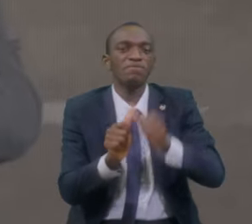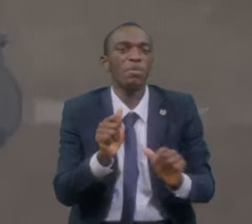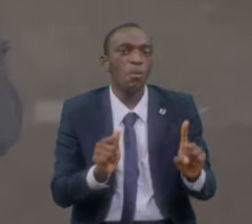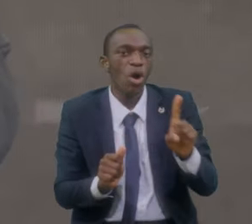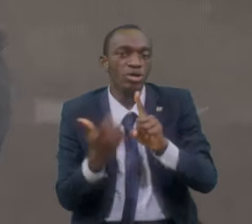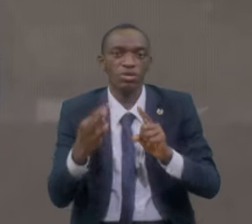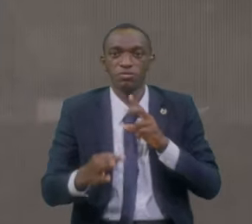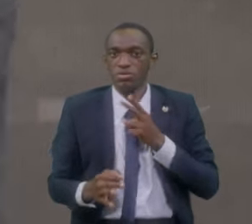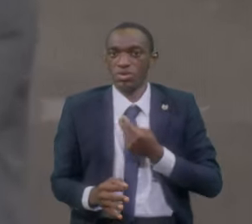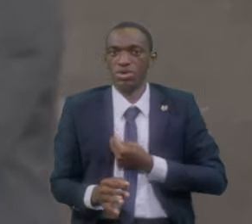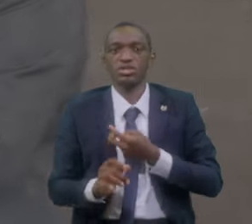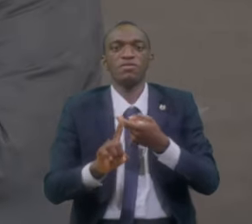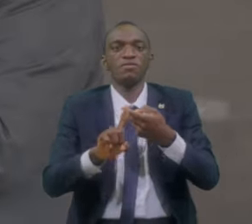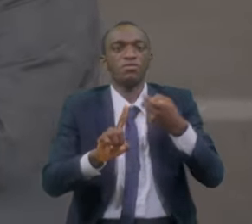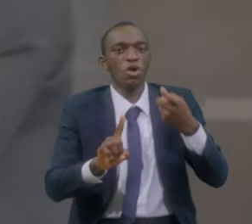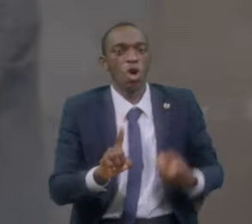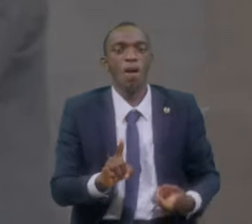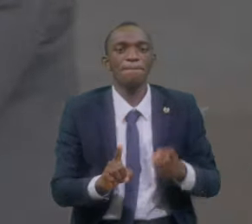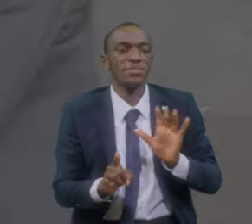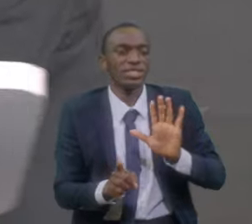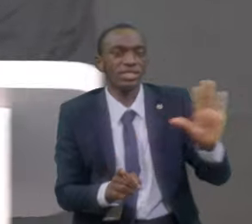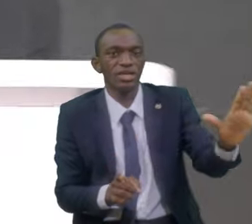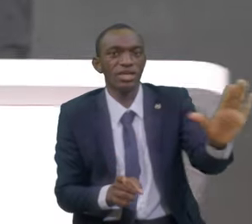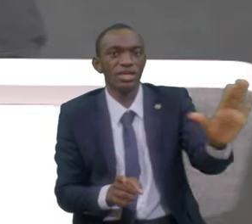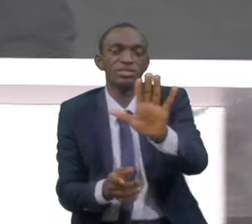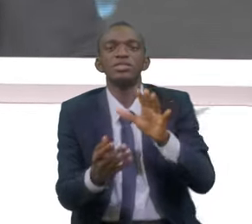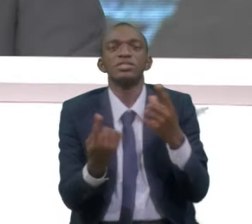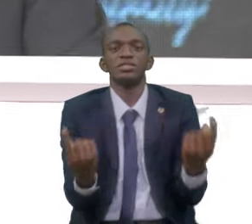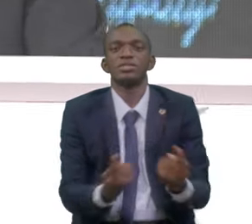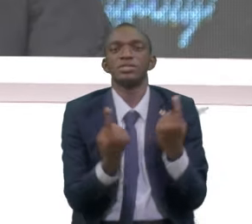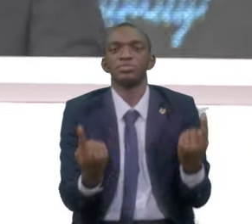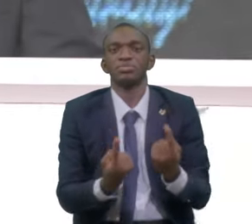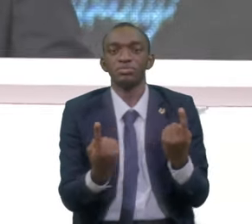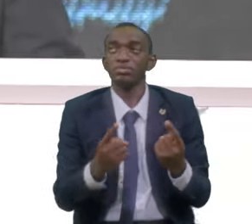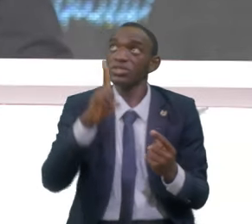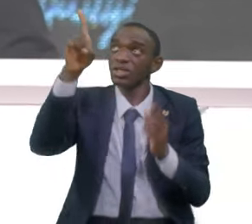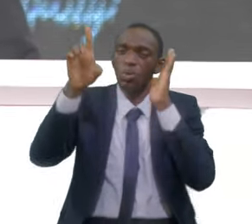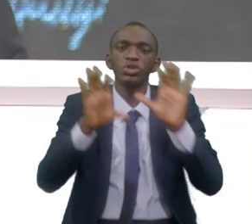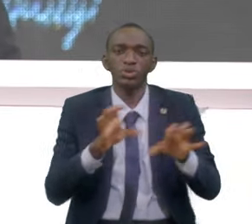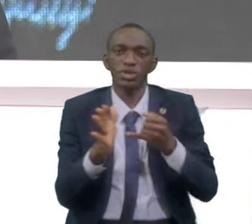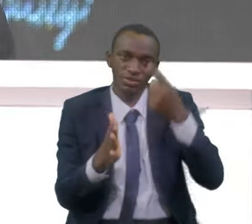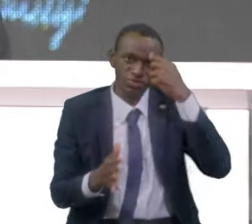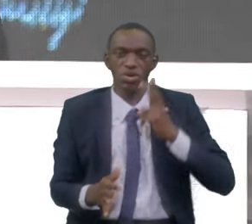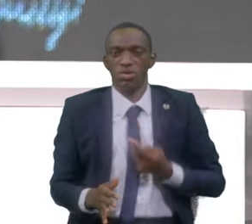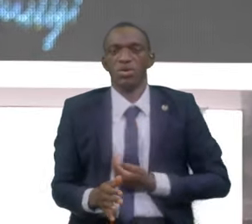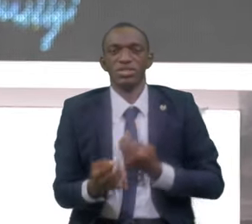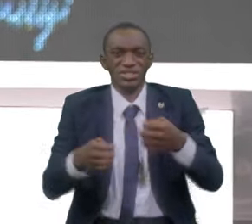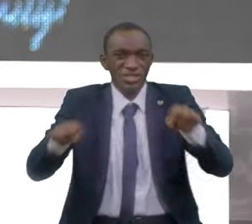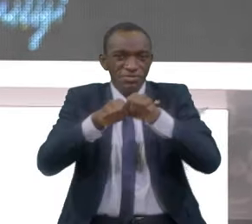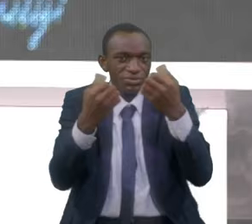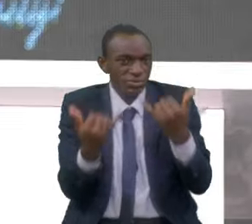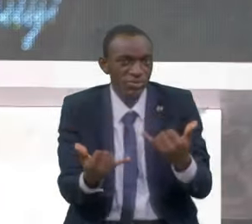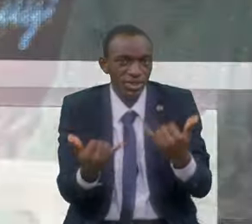us from his iniquity. He will do it for us even today